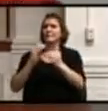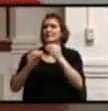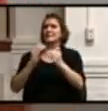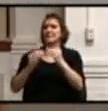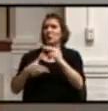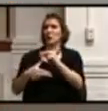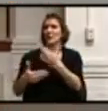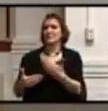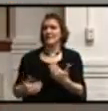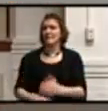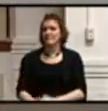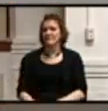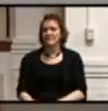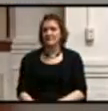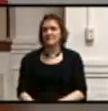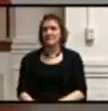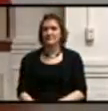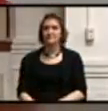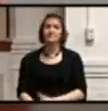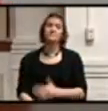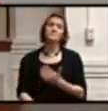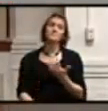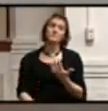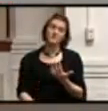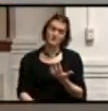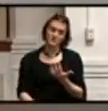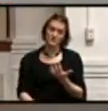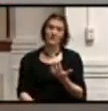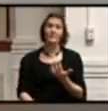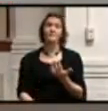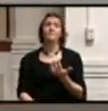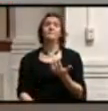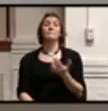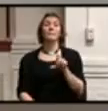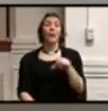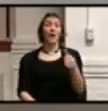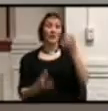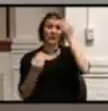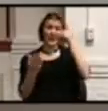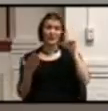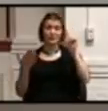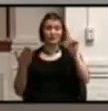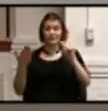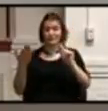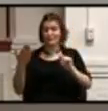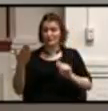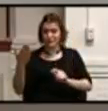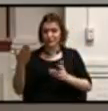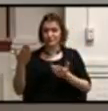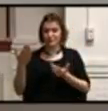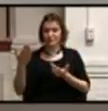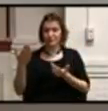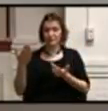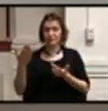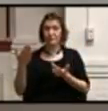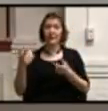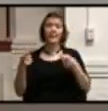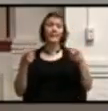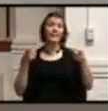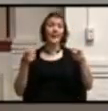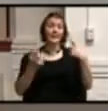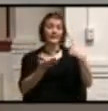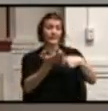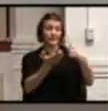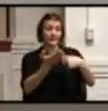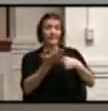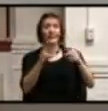13. So there's other information contained in that, you know, management's